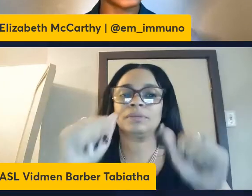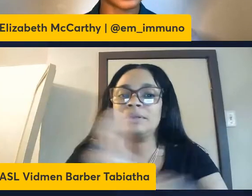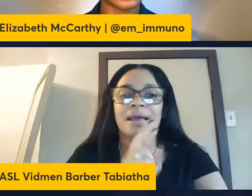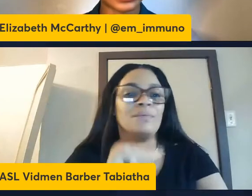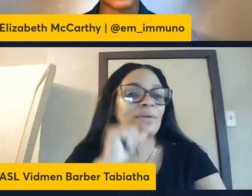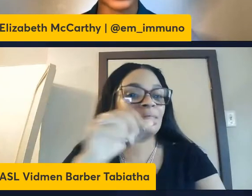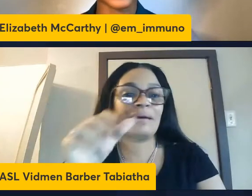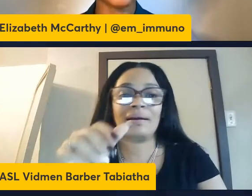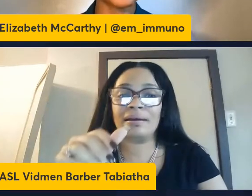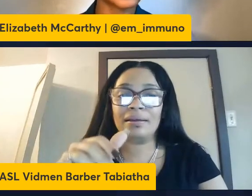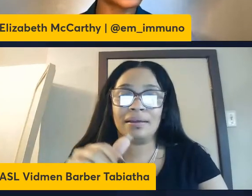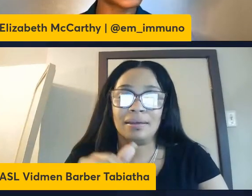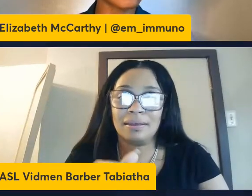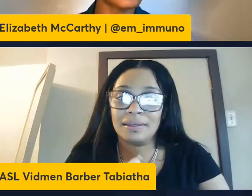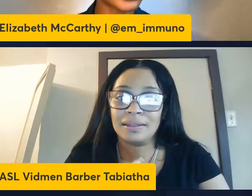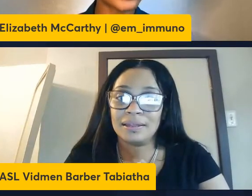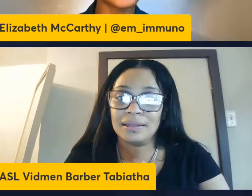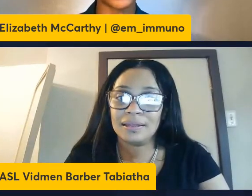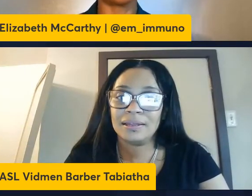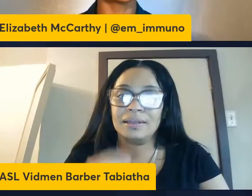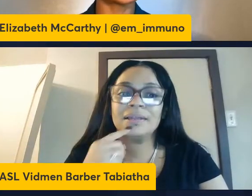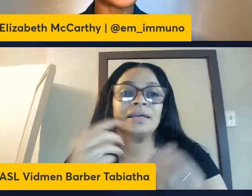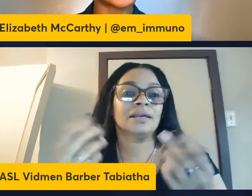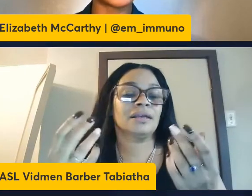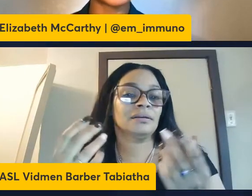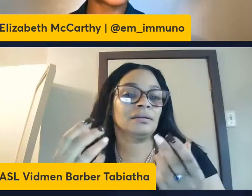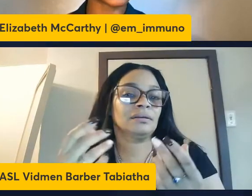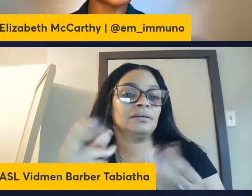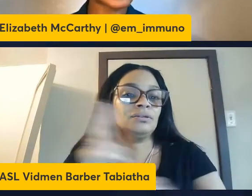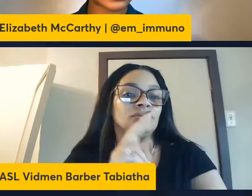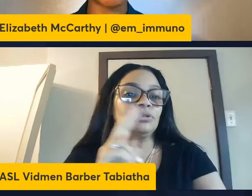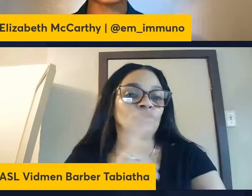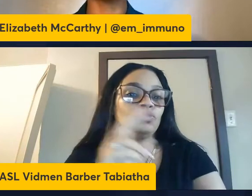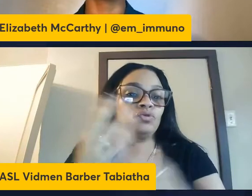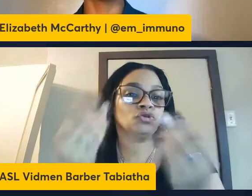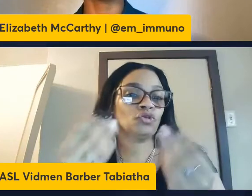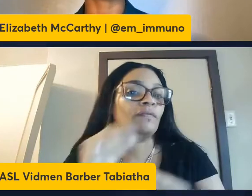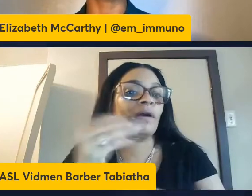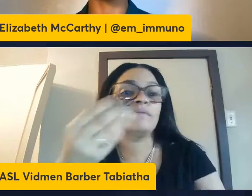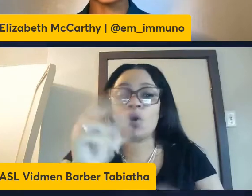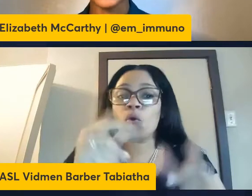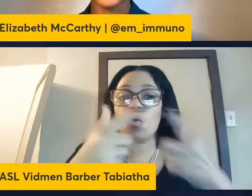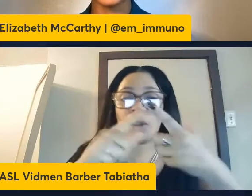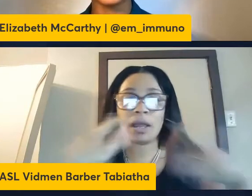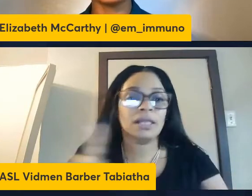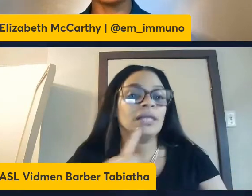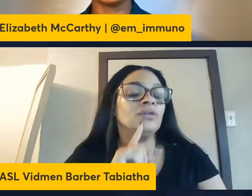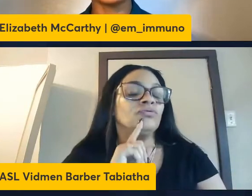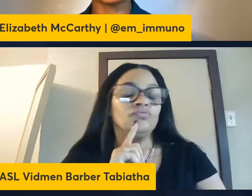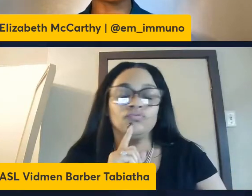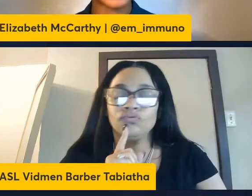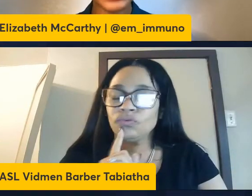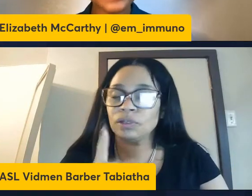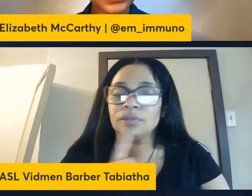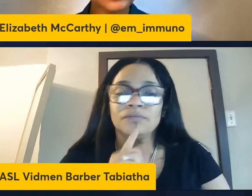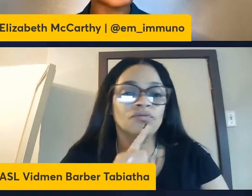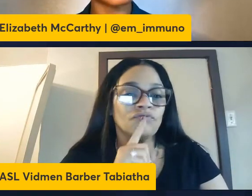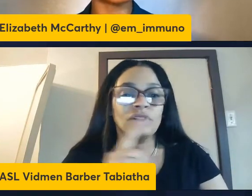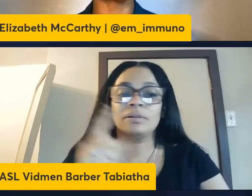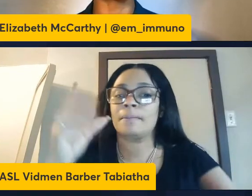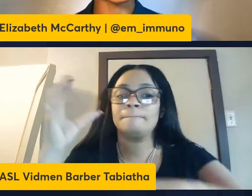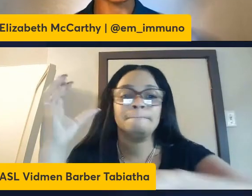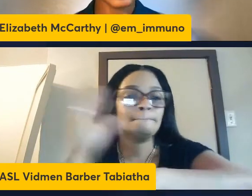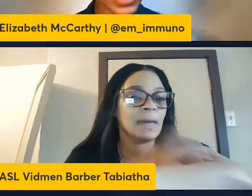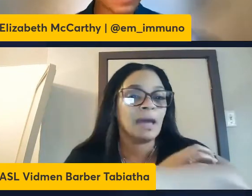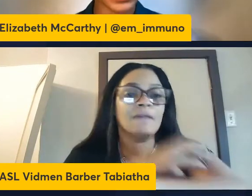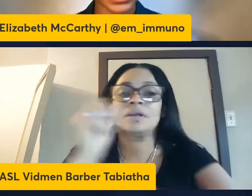is like software that you purchase that has its own language. It's really, really powerful for a